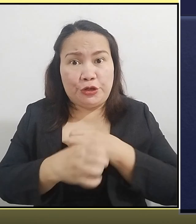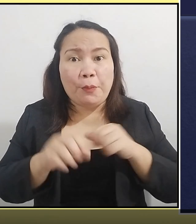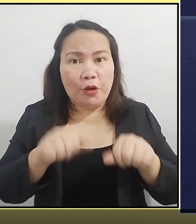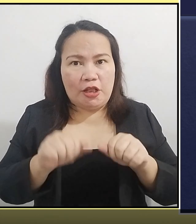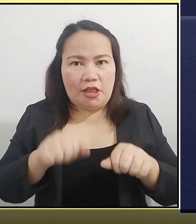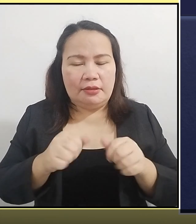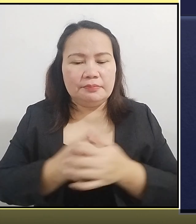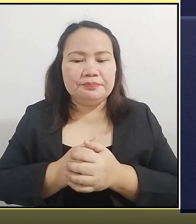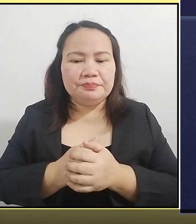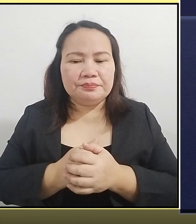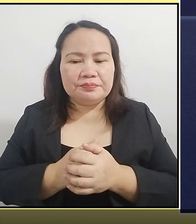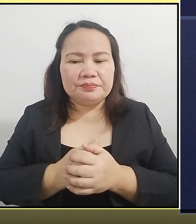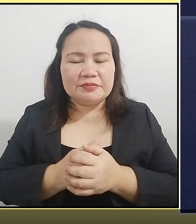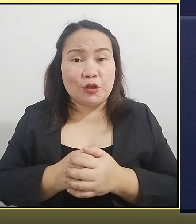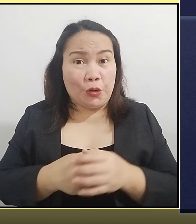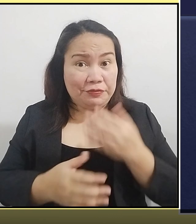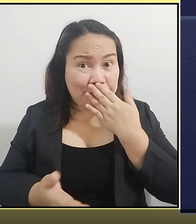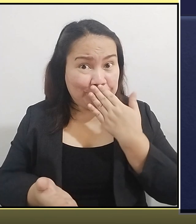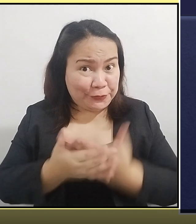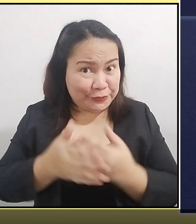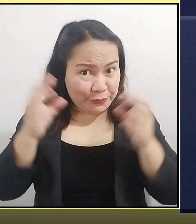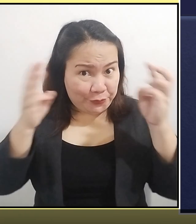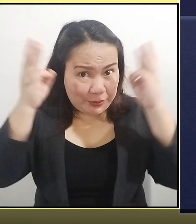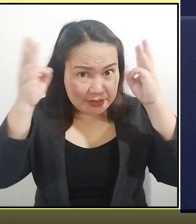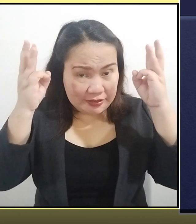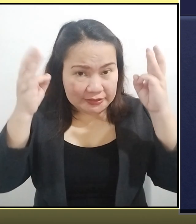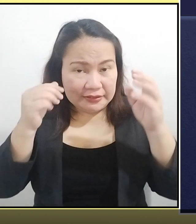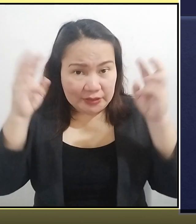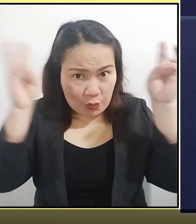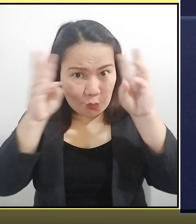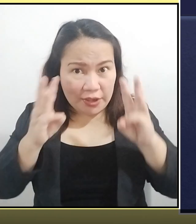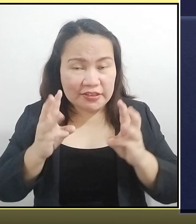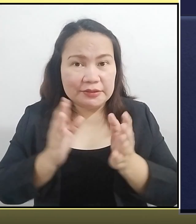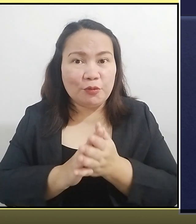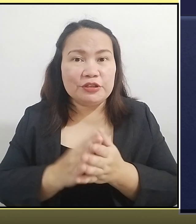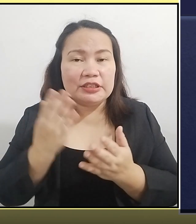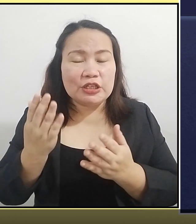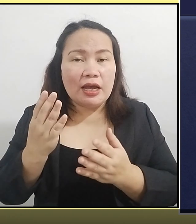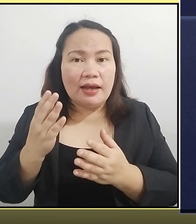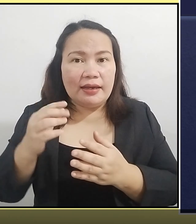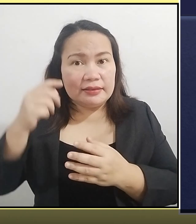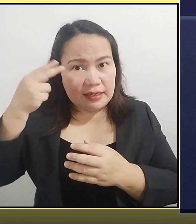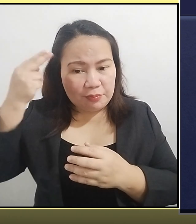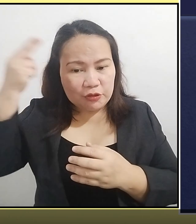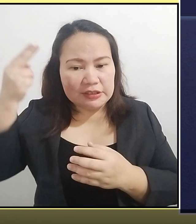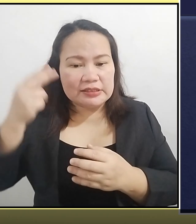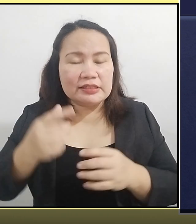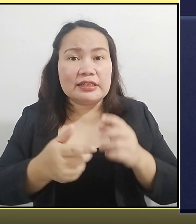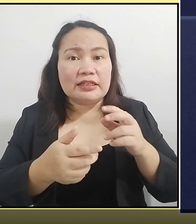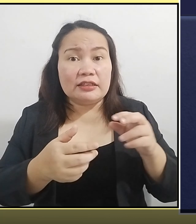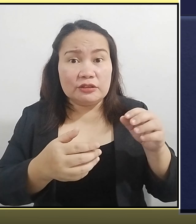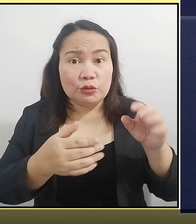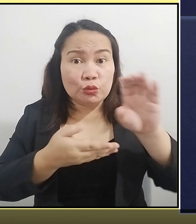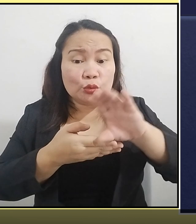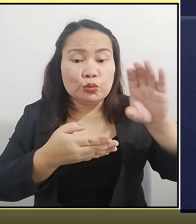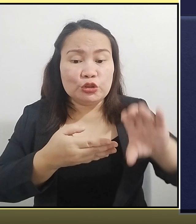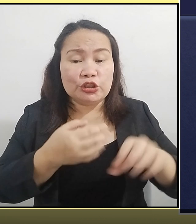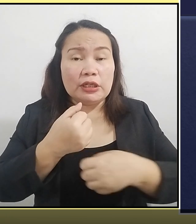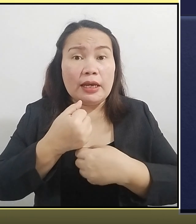it will make a picnic more enjoyable. This is your conclusion. Okay, this is your